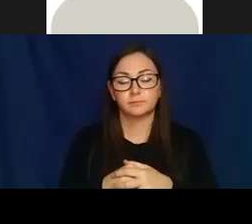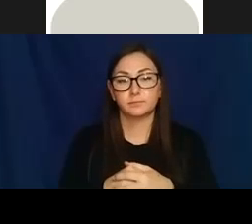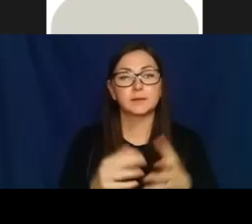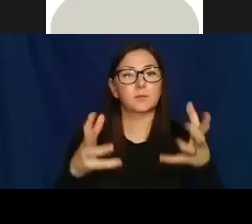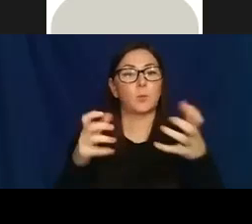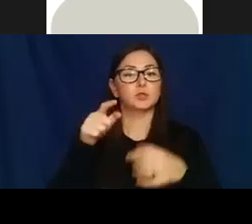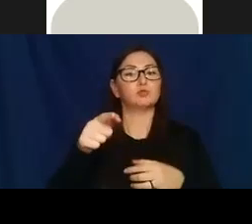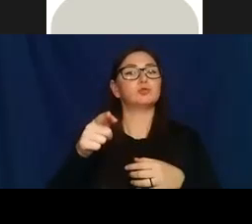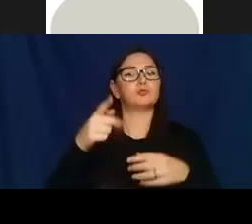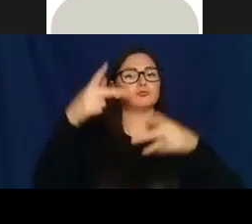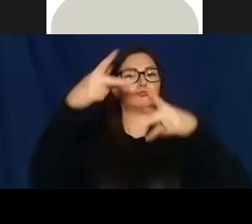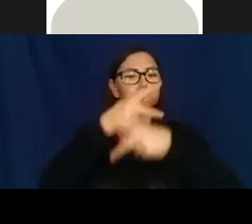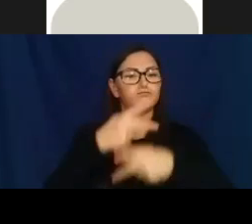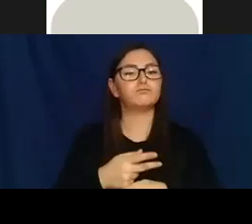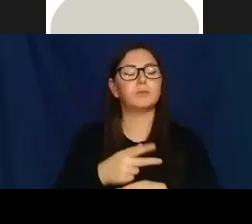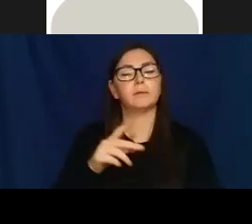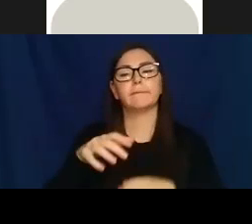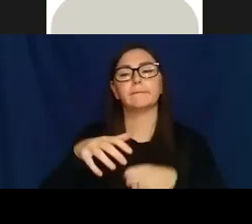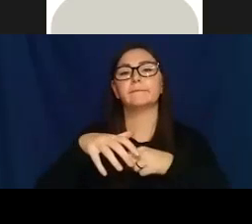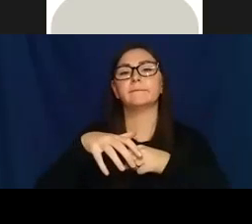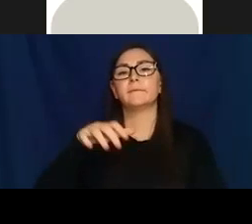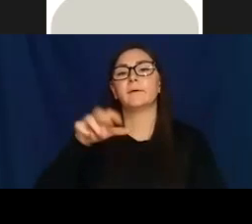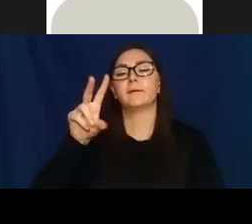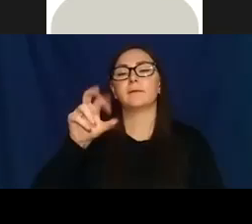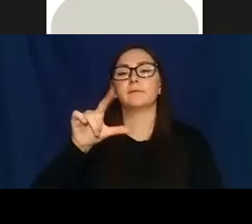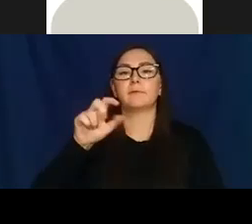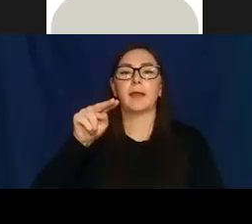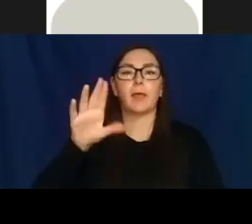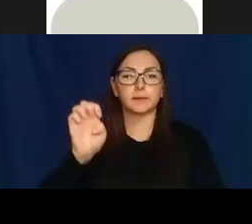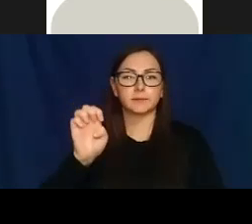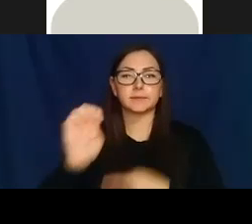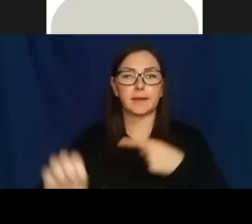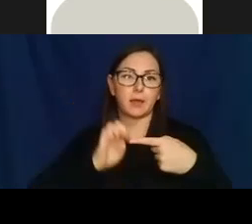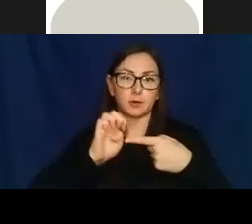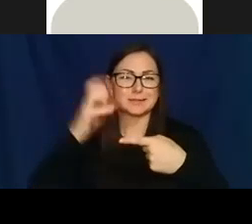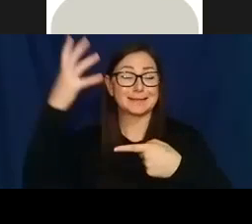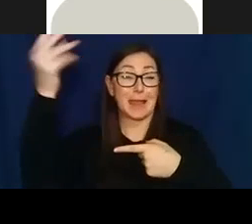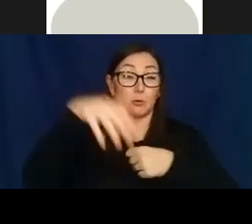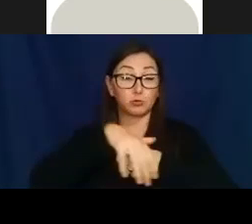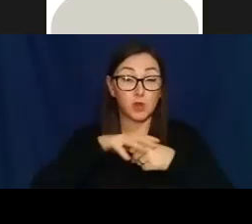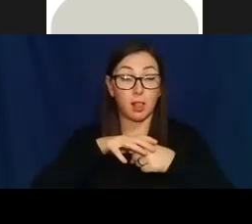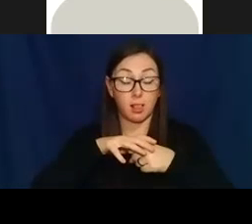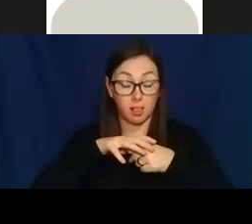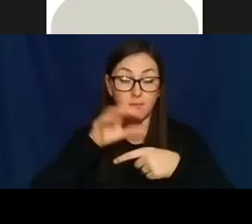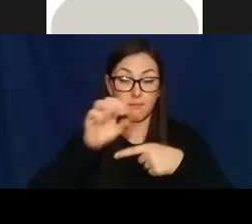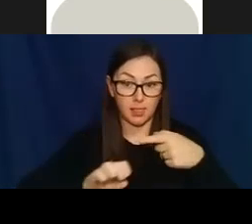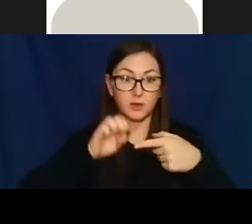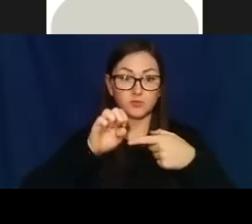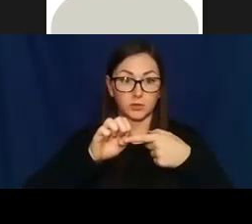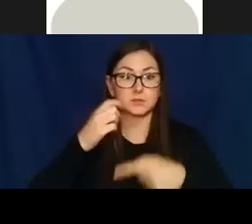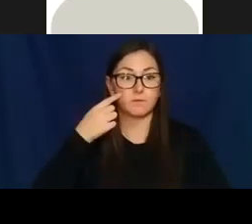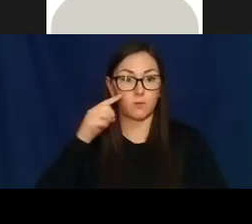valence electrons of chlorine, beryllium, and aluminum. Well, to do that, let me